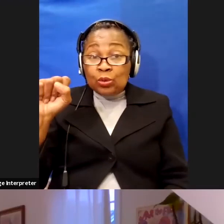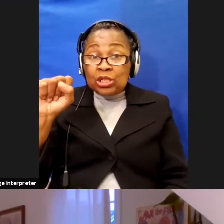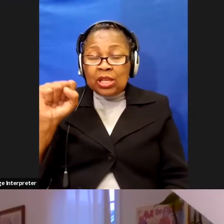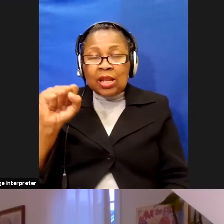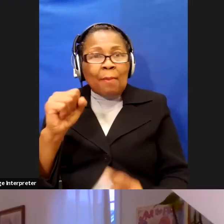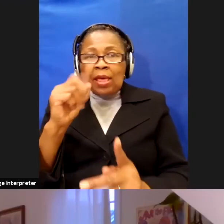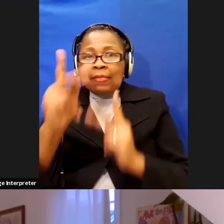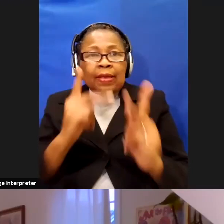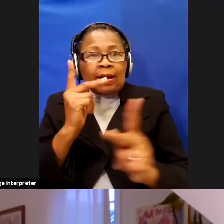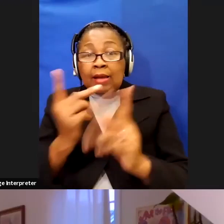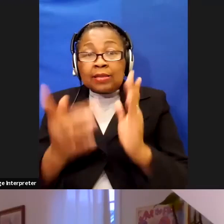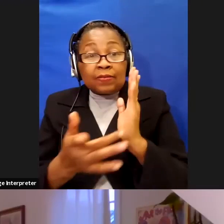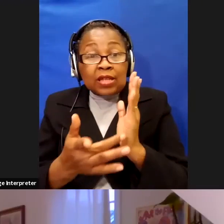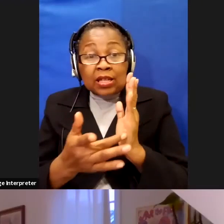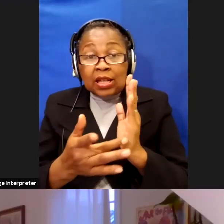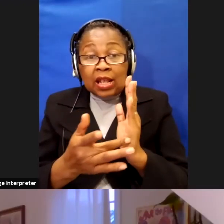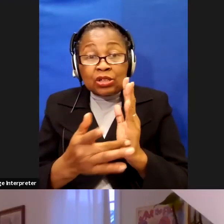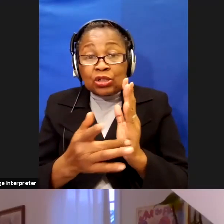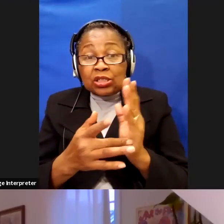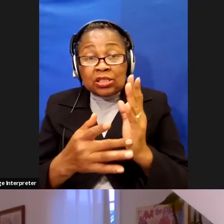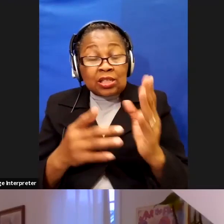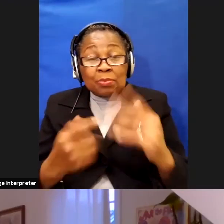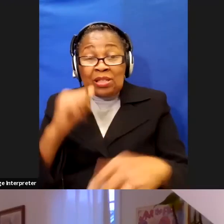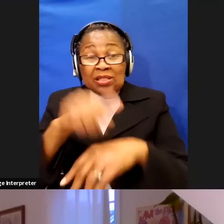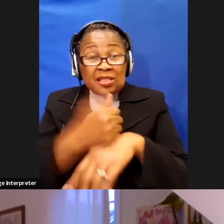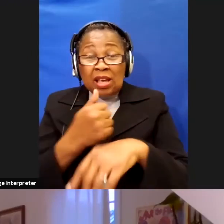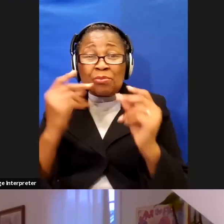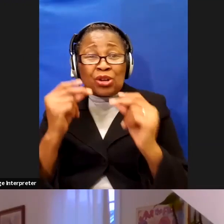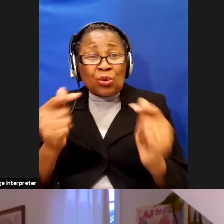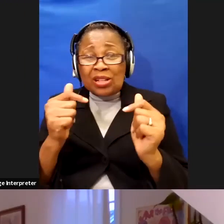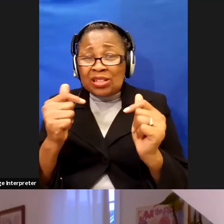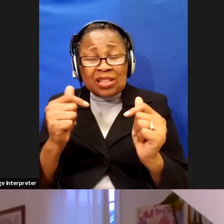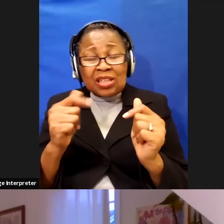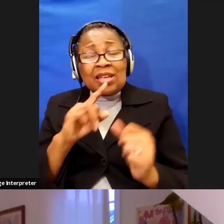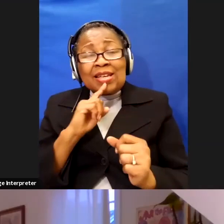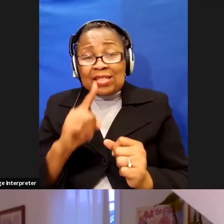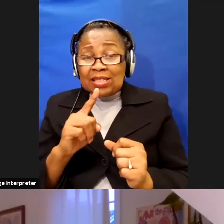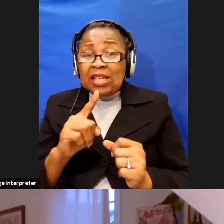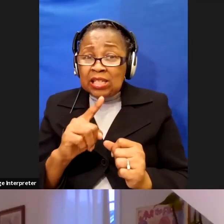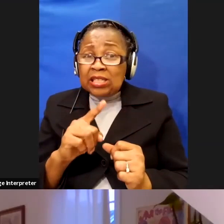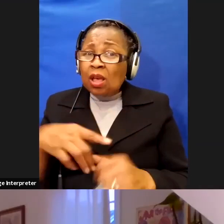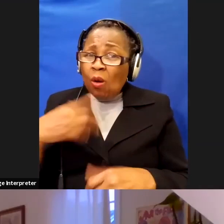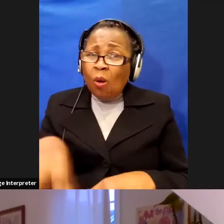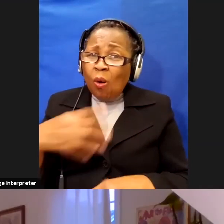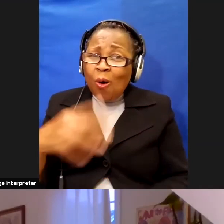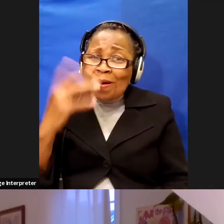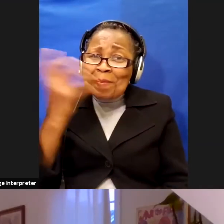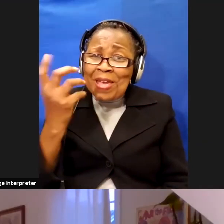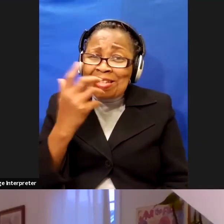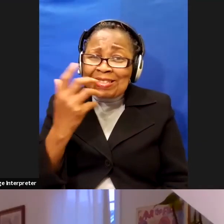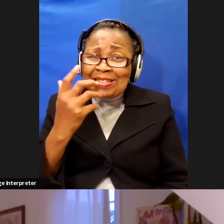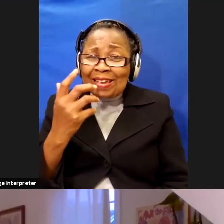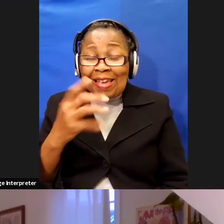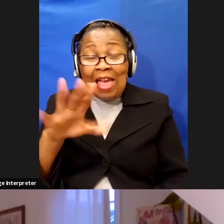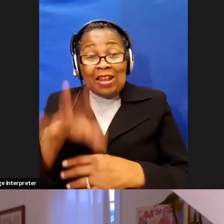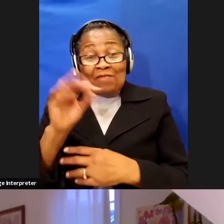technology that are being brought online really quickly and really fast are actually pretty darned amazing. And I find that my